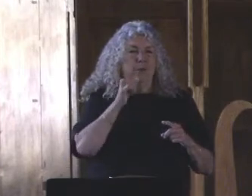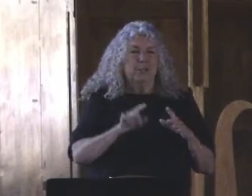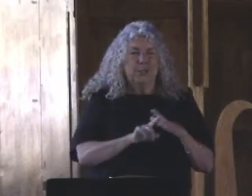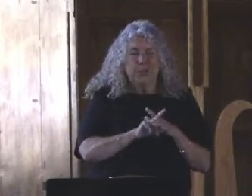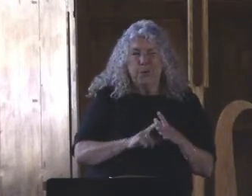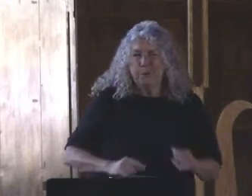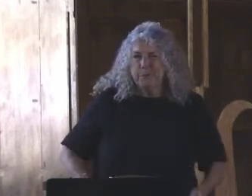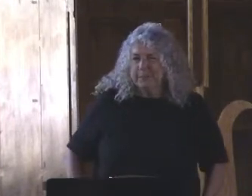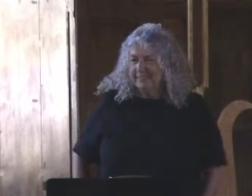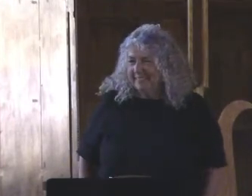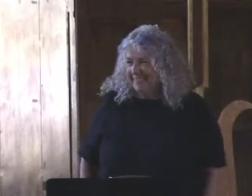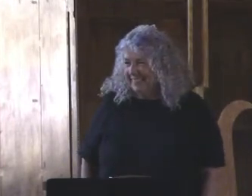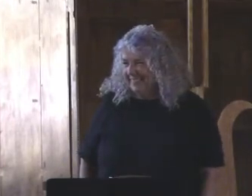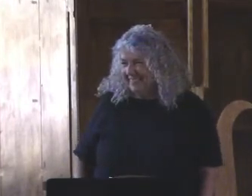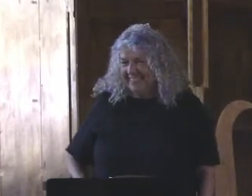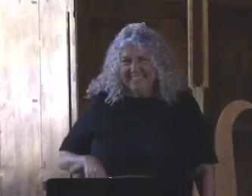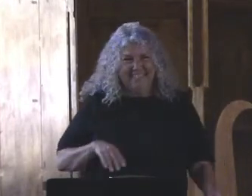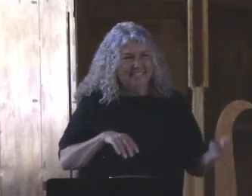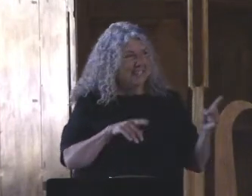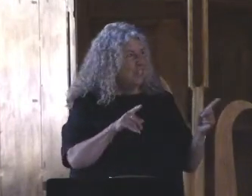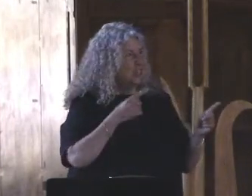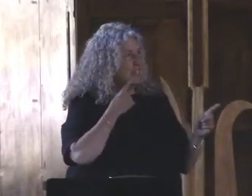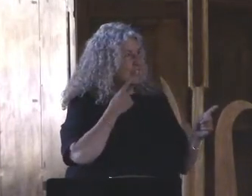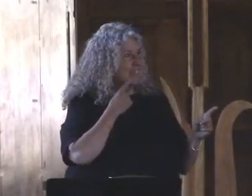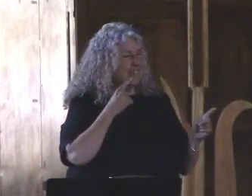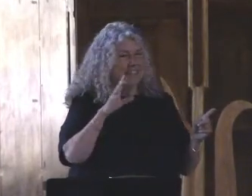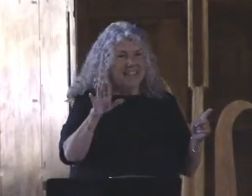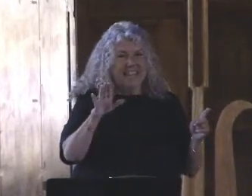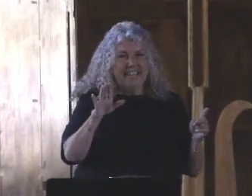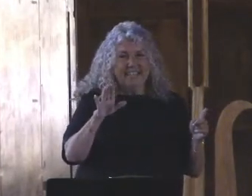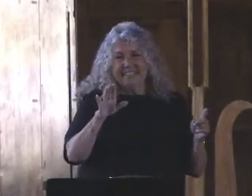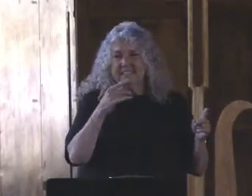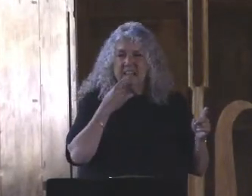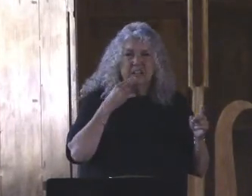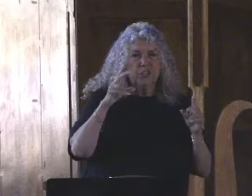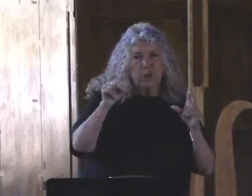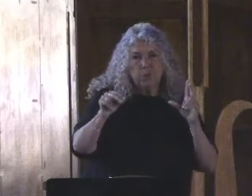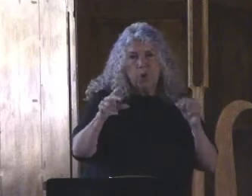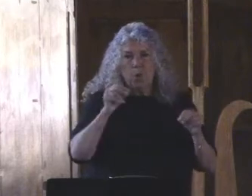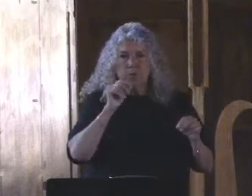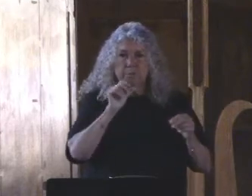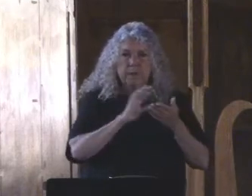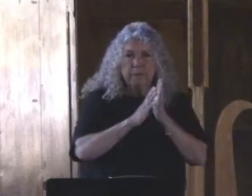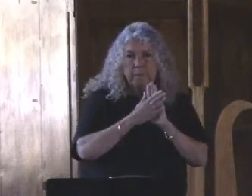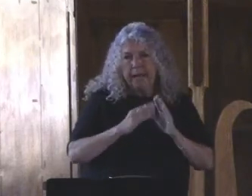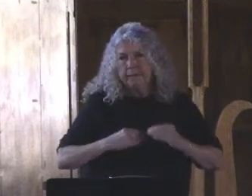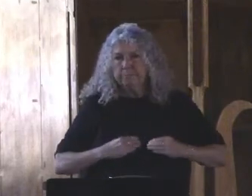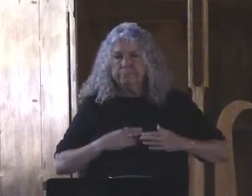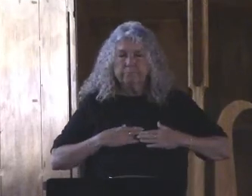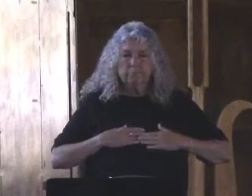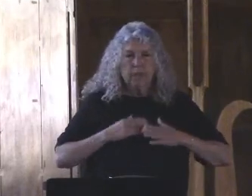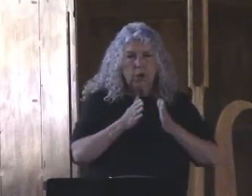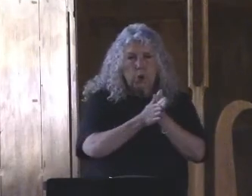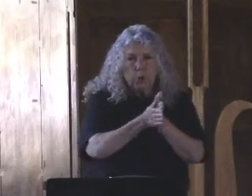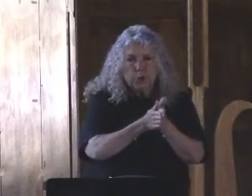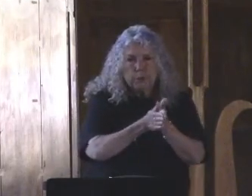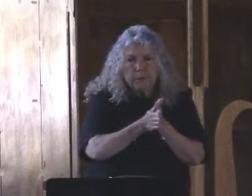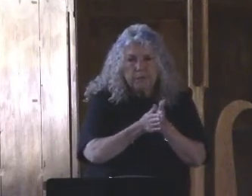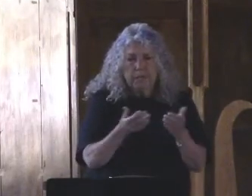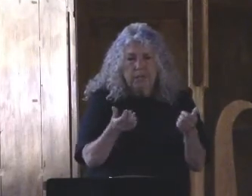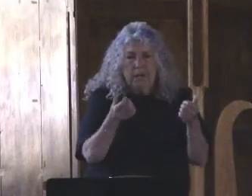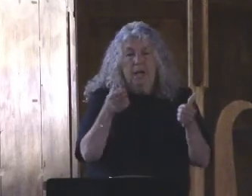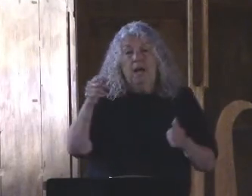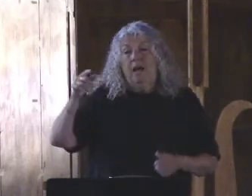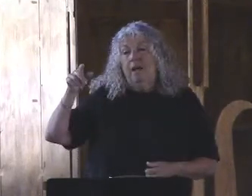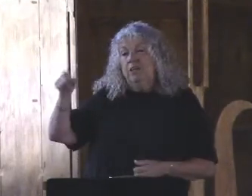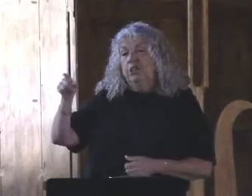come? Olympia Brown said, his discouragement was my encouragement. She rejected